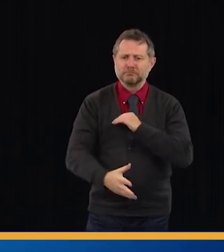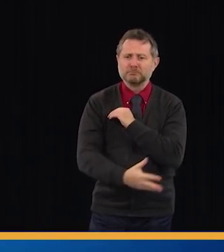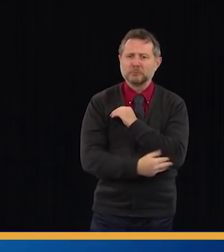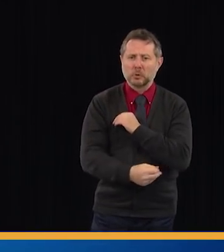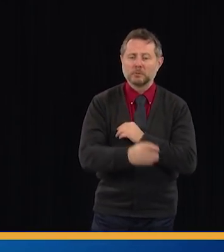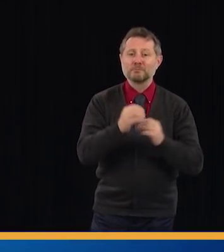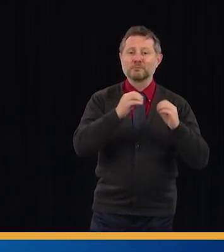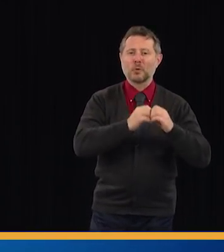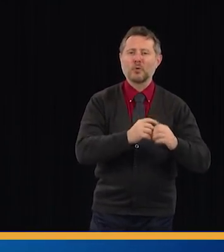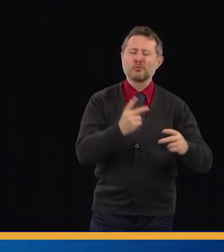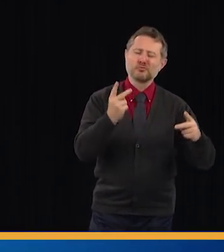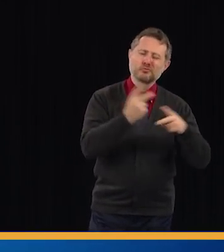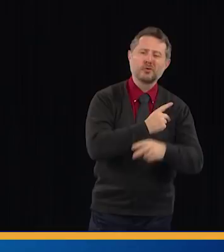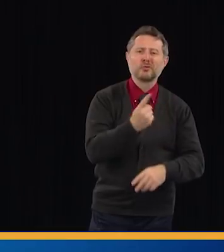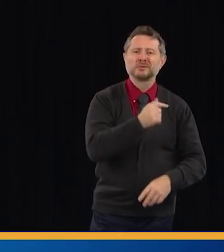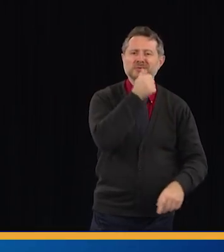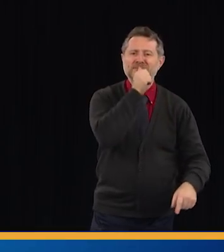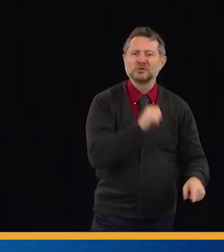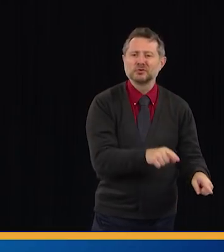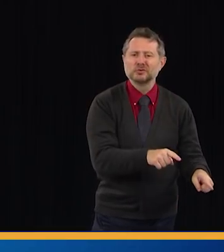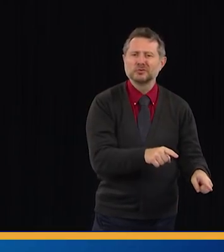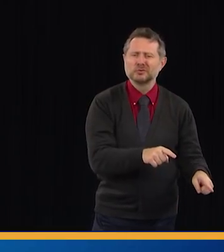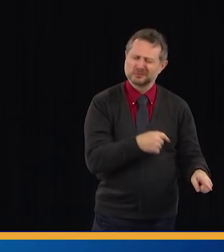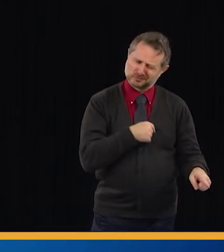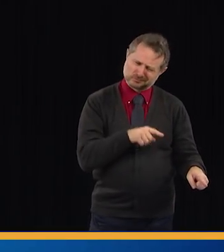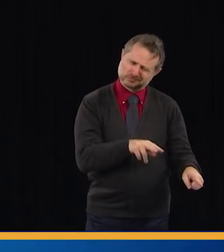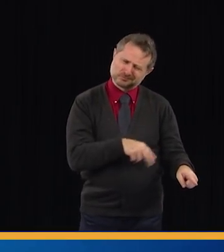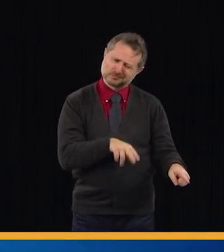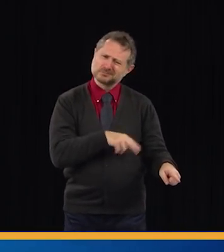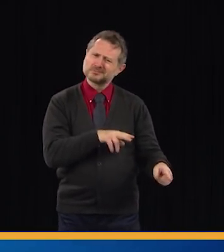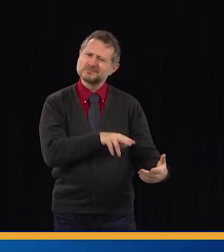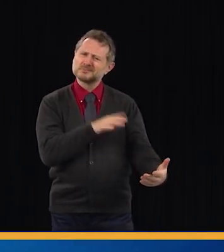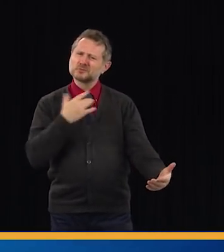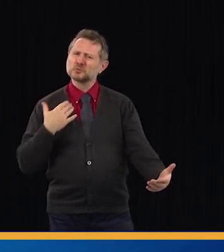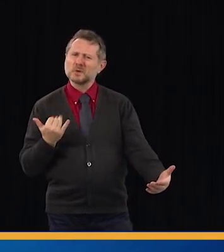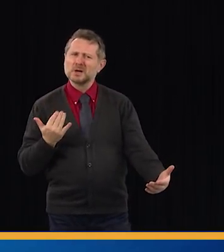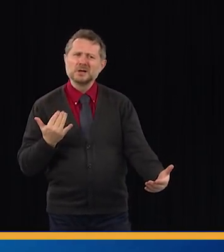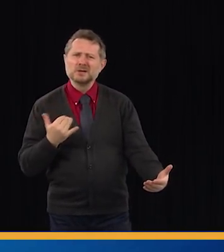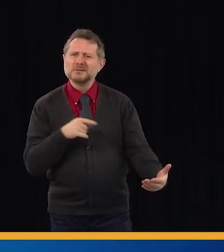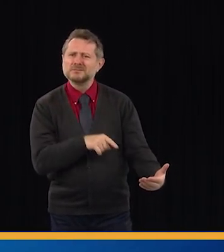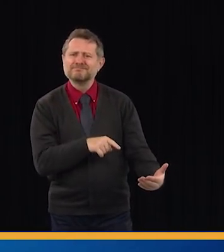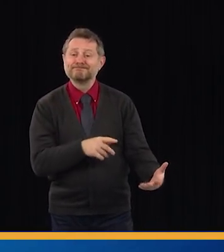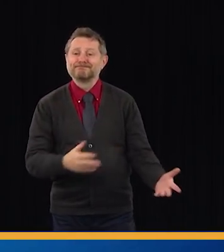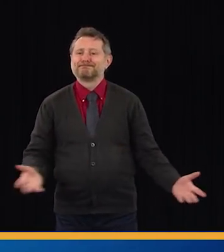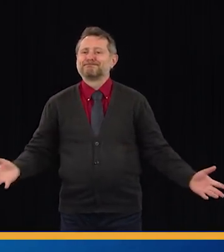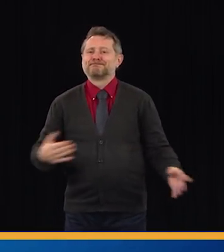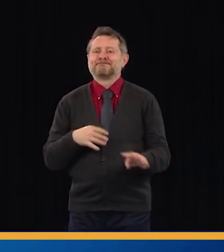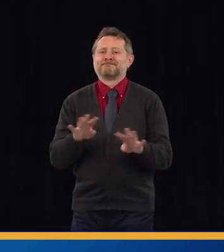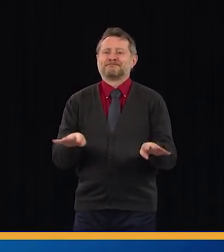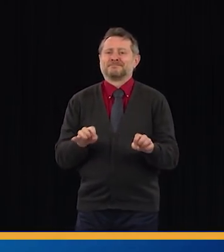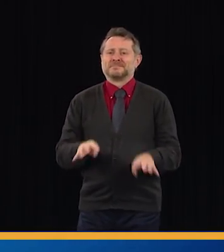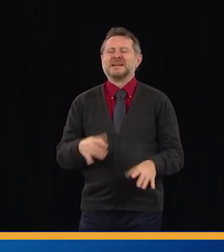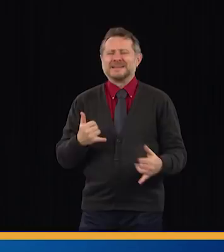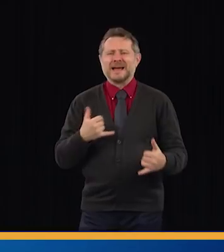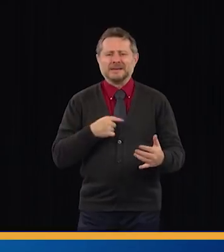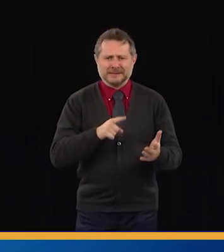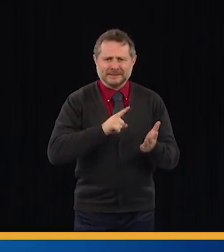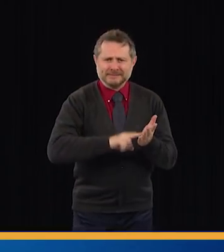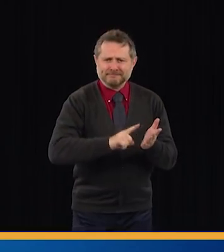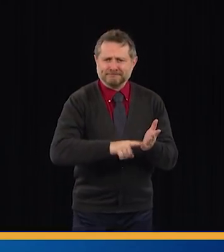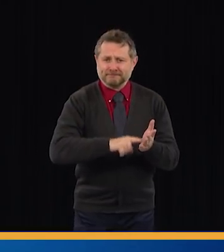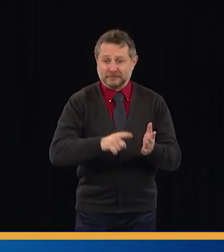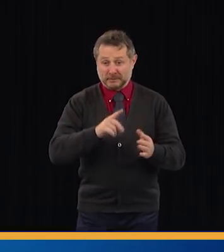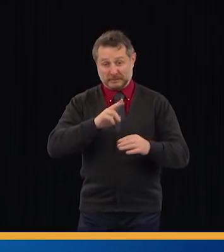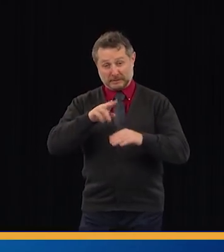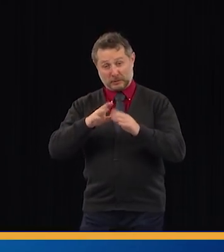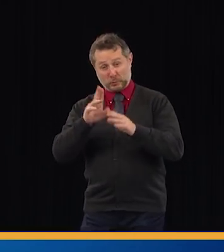that? Why is that? Whatever the situation is, natural disaster,